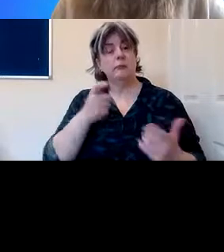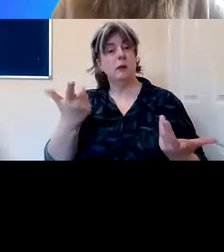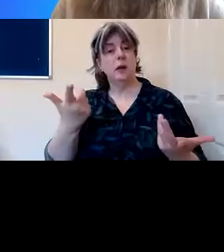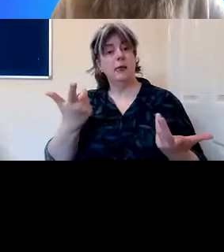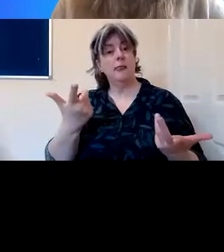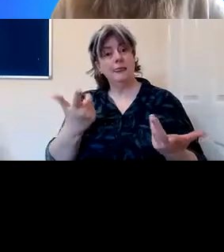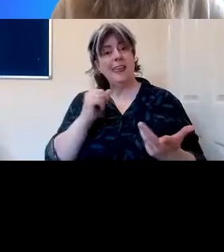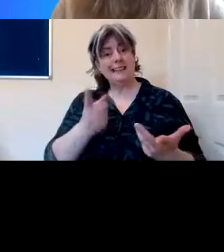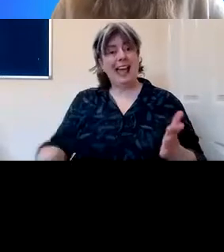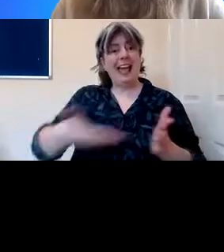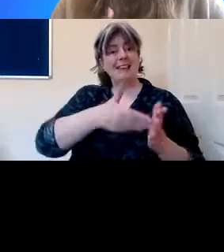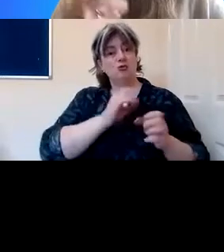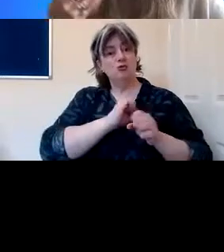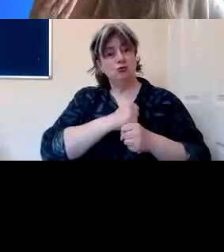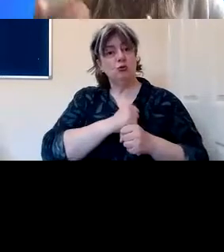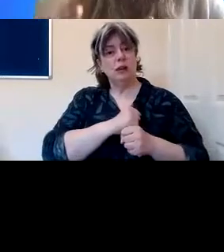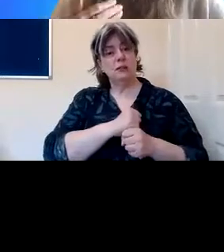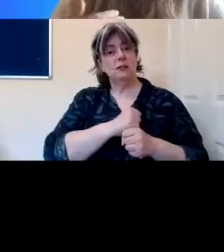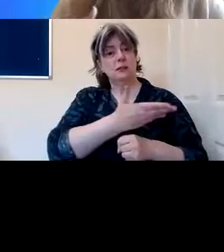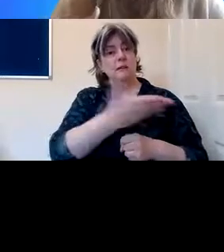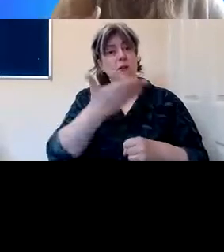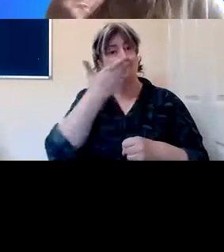needed at the moment.